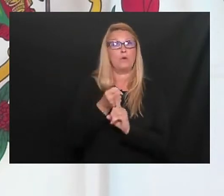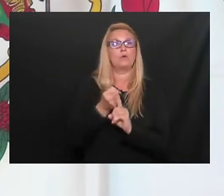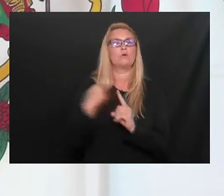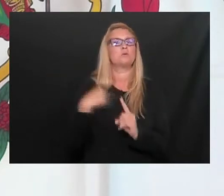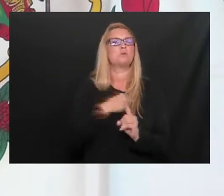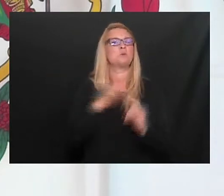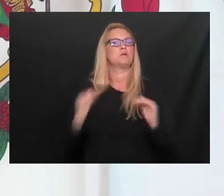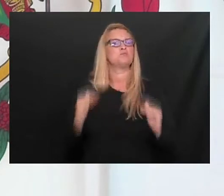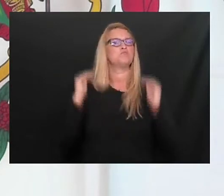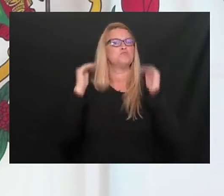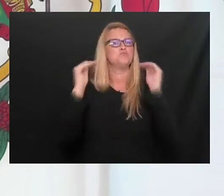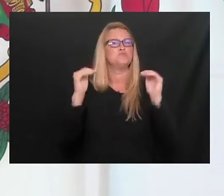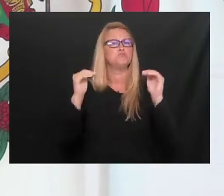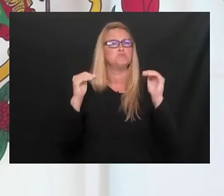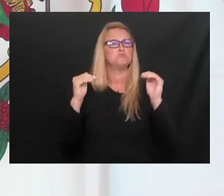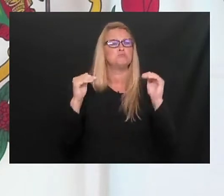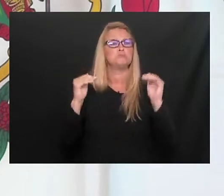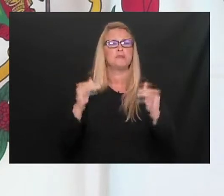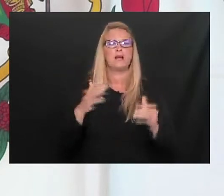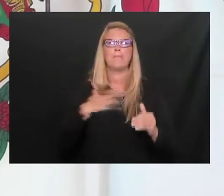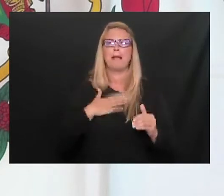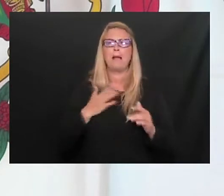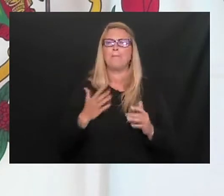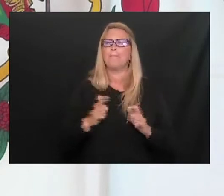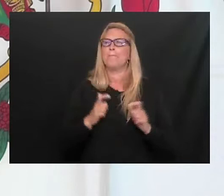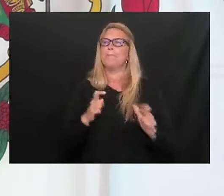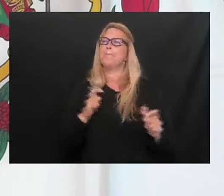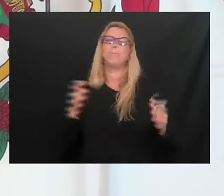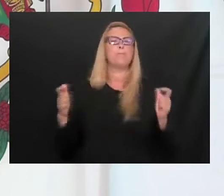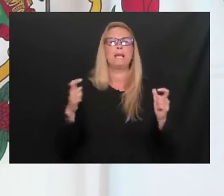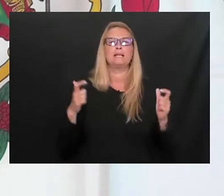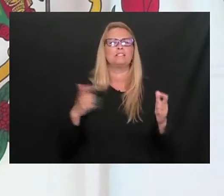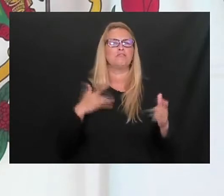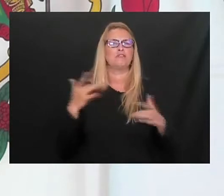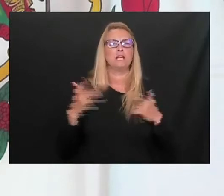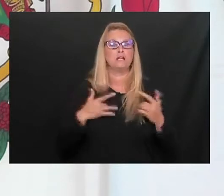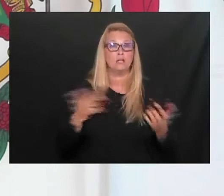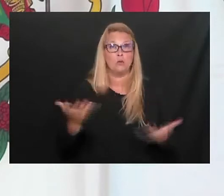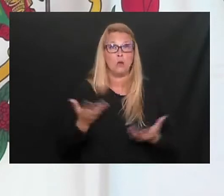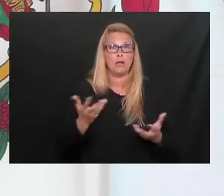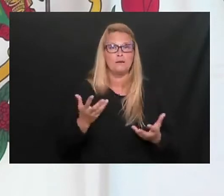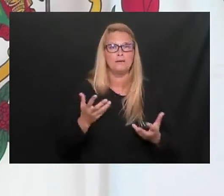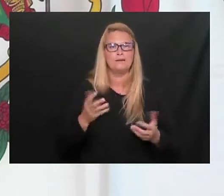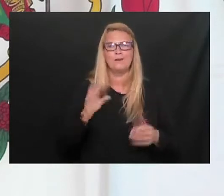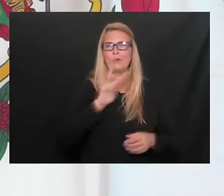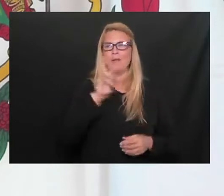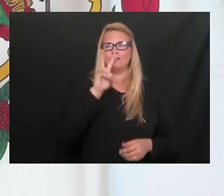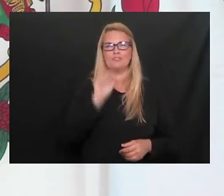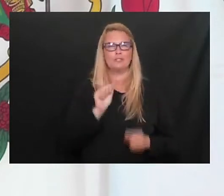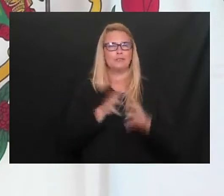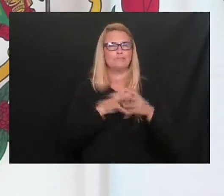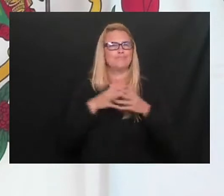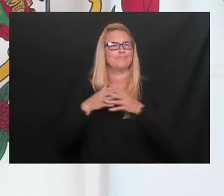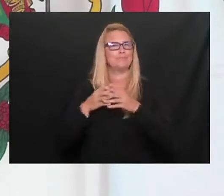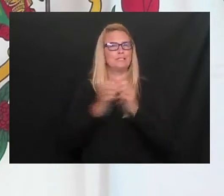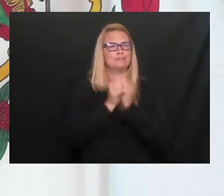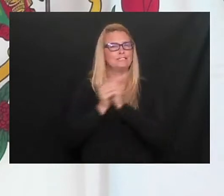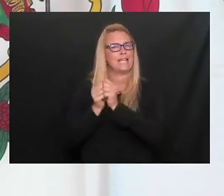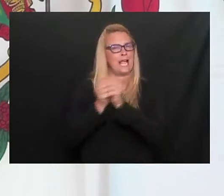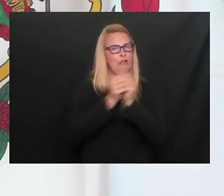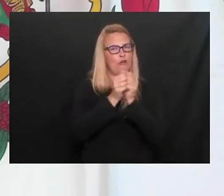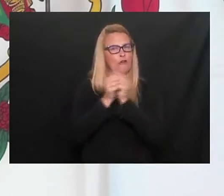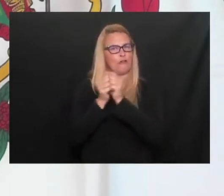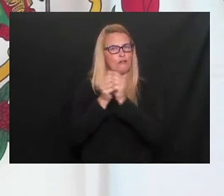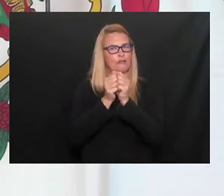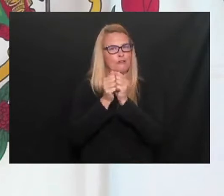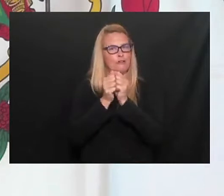the greatest feeling about this whole thing has been just how we've stayed together. Now, you know, I've had to come